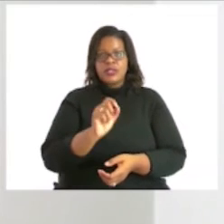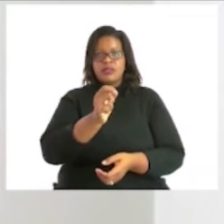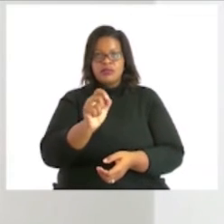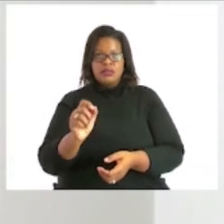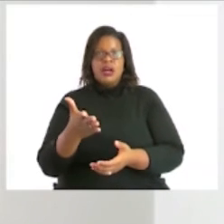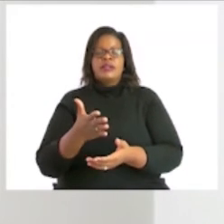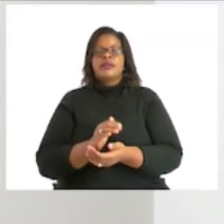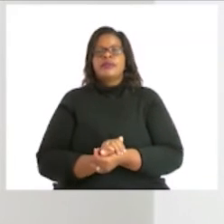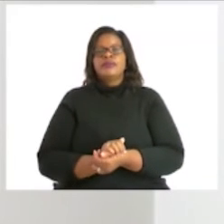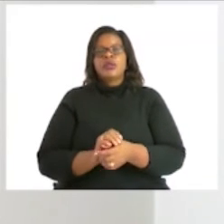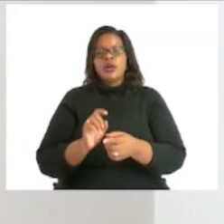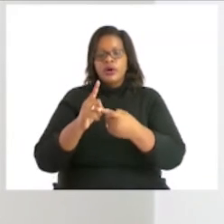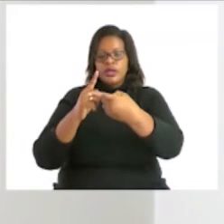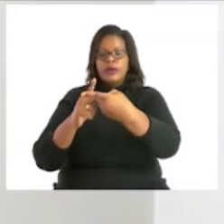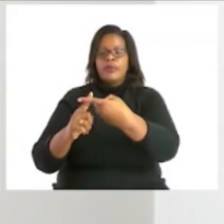5,000.